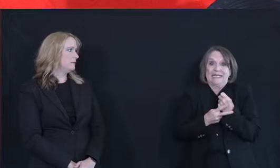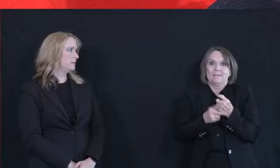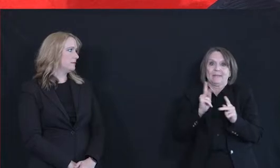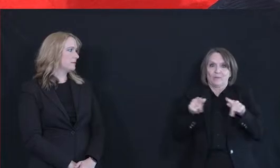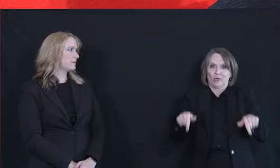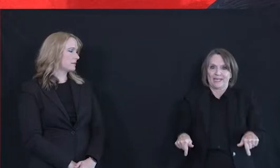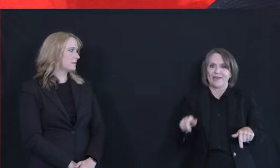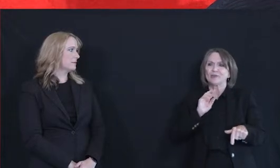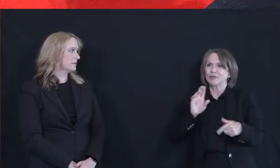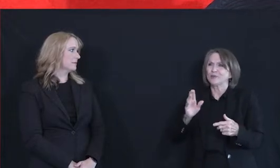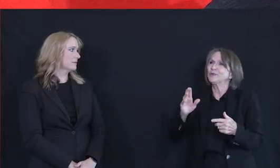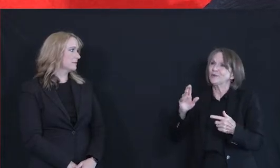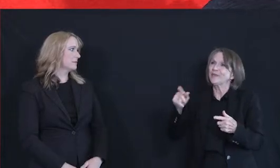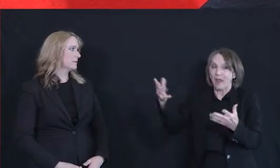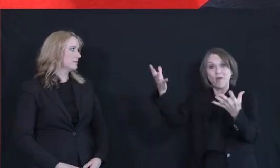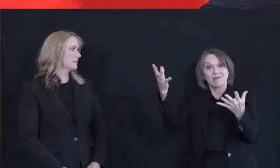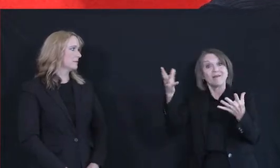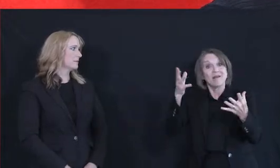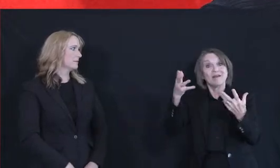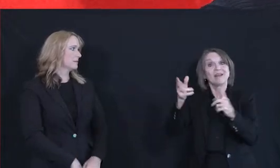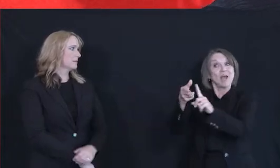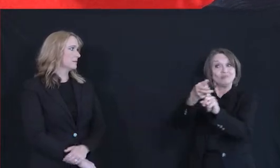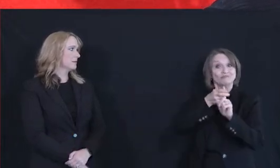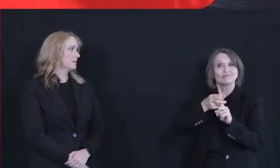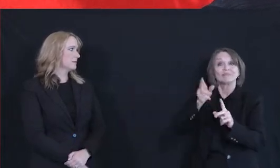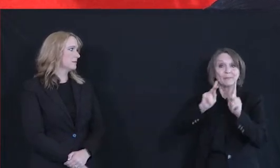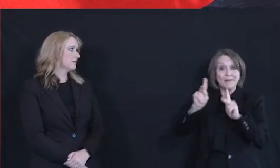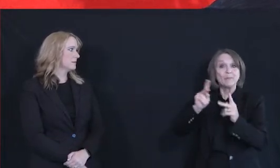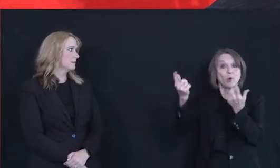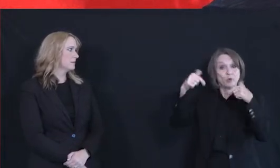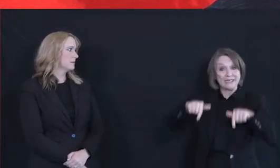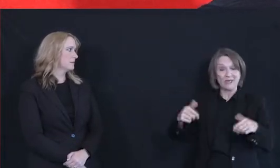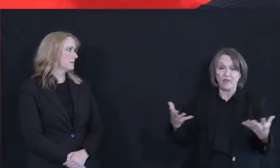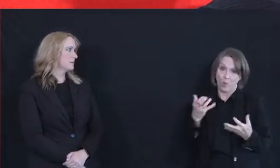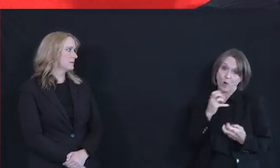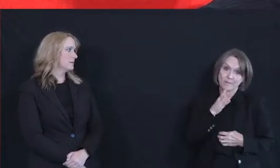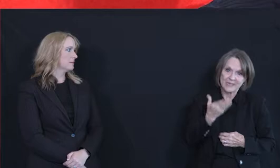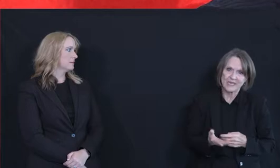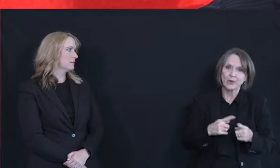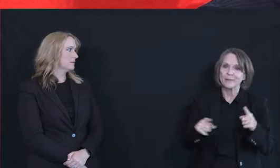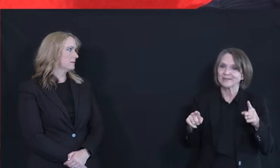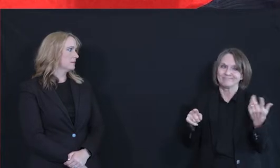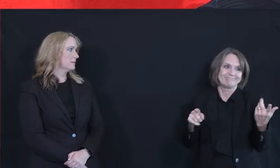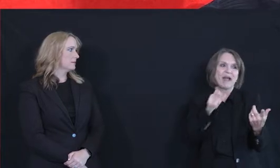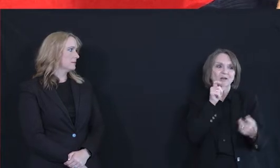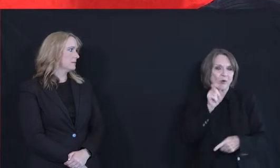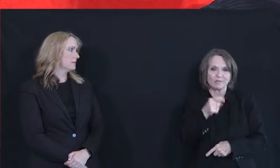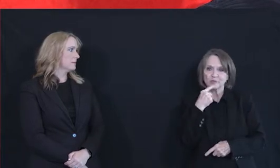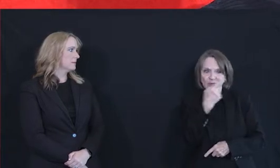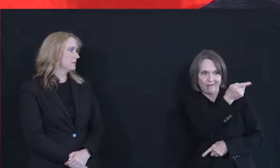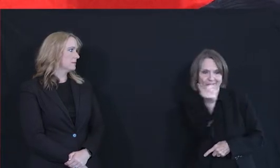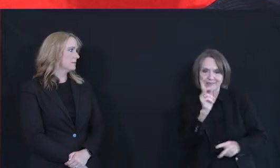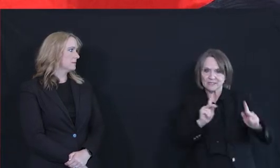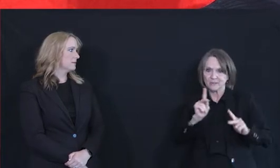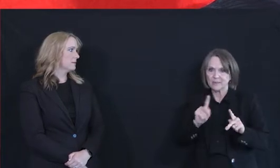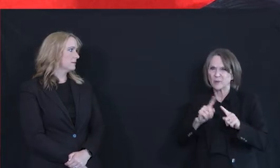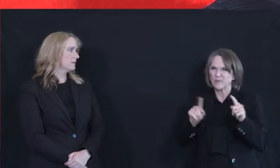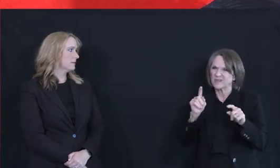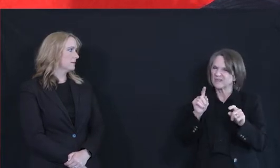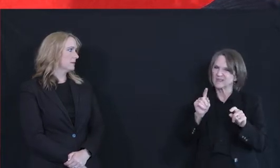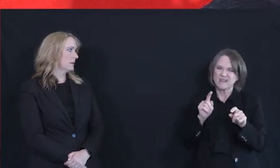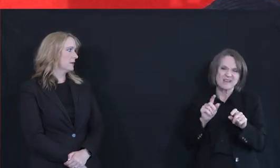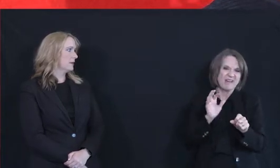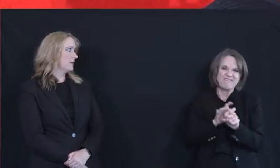people and then keeping them here and I mean I don't have to tell this group that violence in major American cities